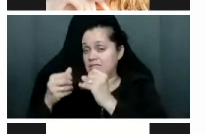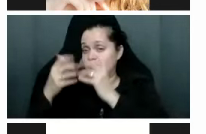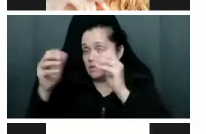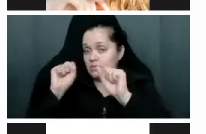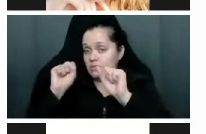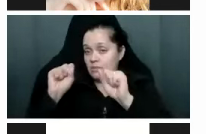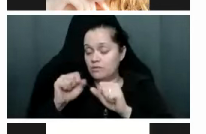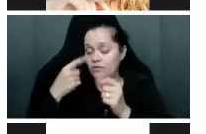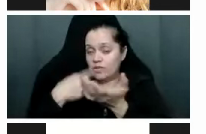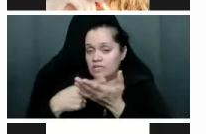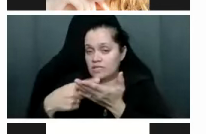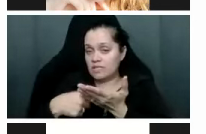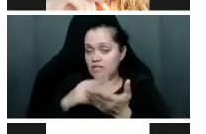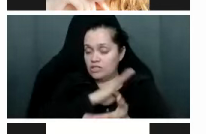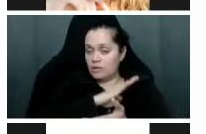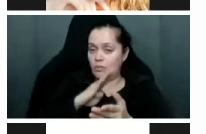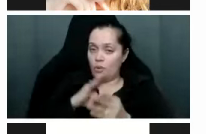board points.